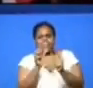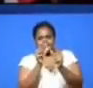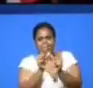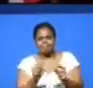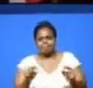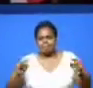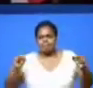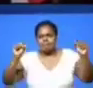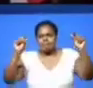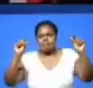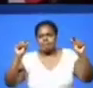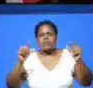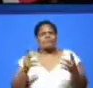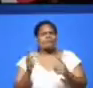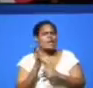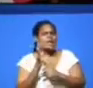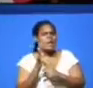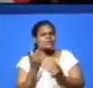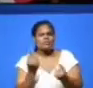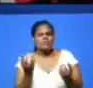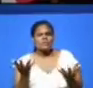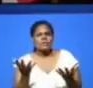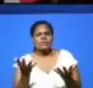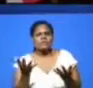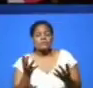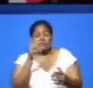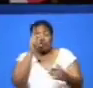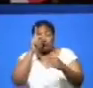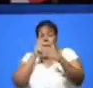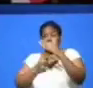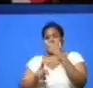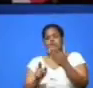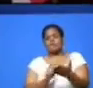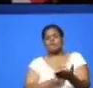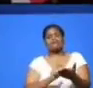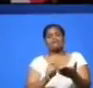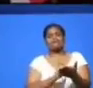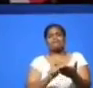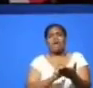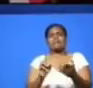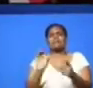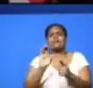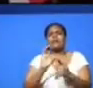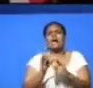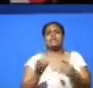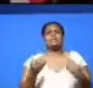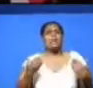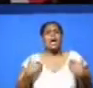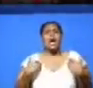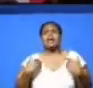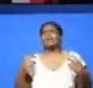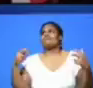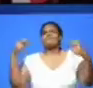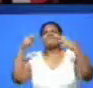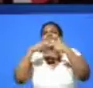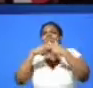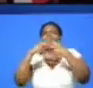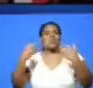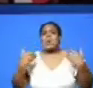do with candlesticks? The prophet was writing in a culture when they had no electricity.